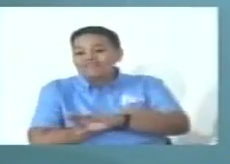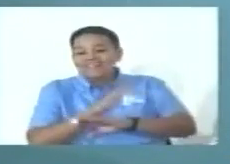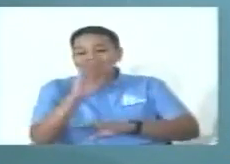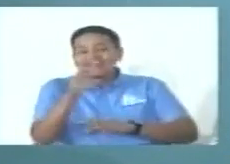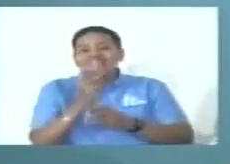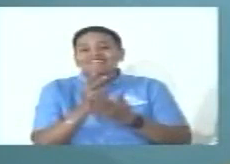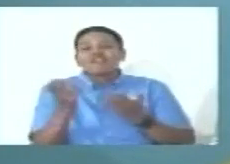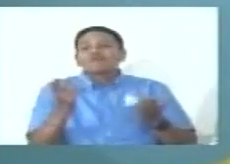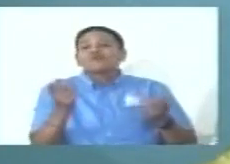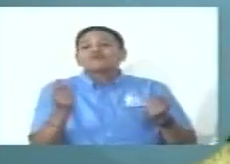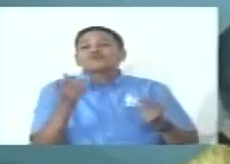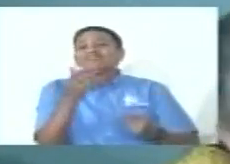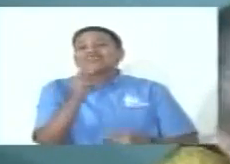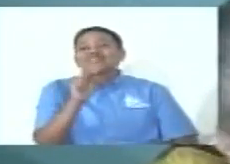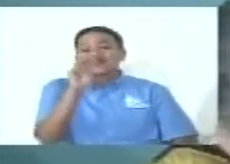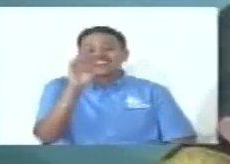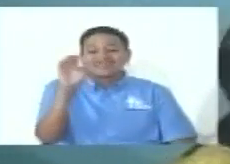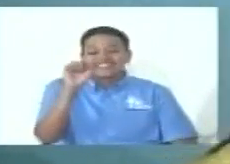doing down here?